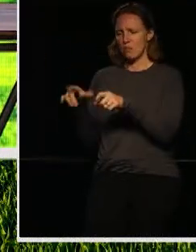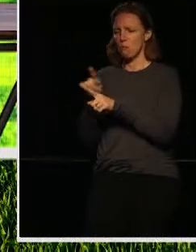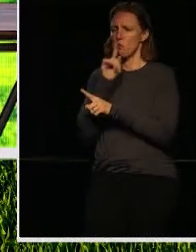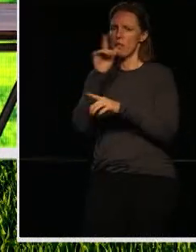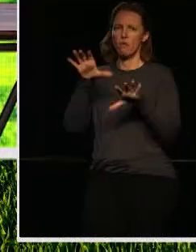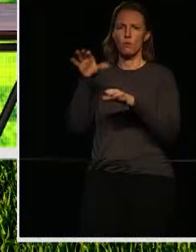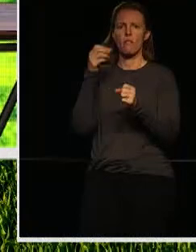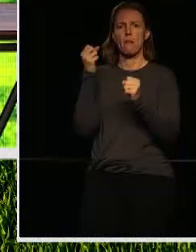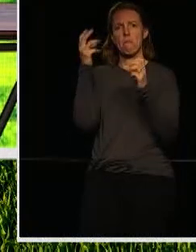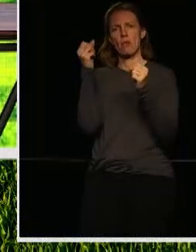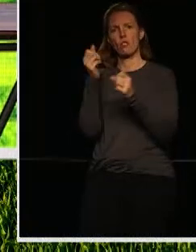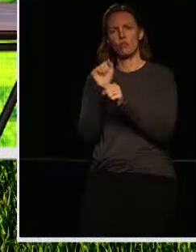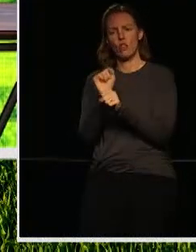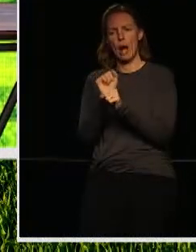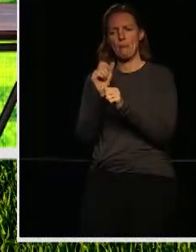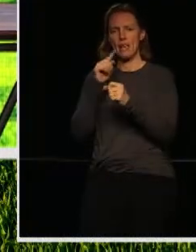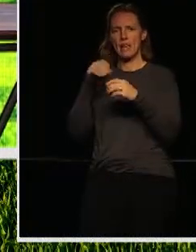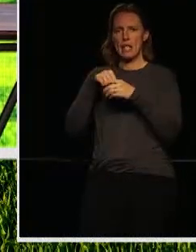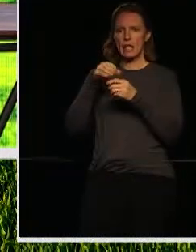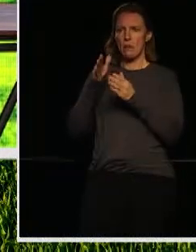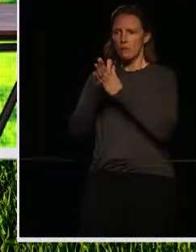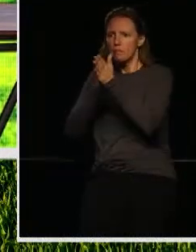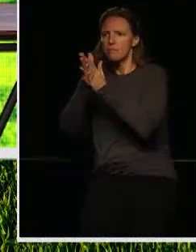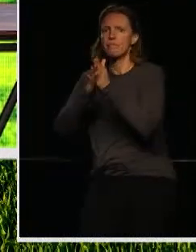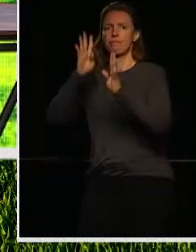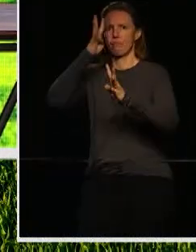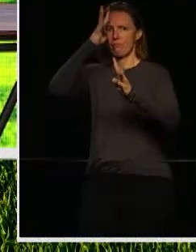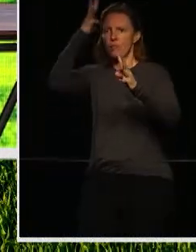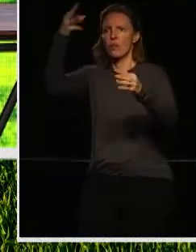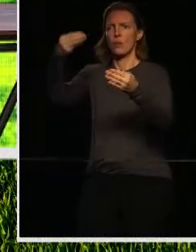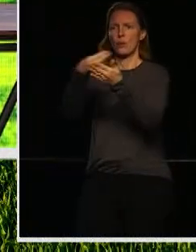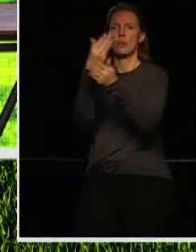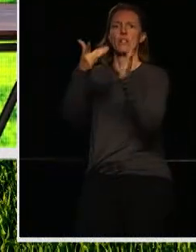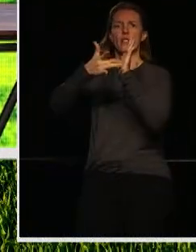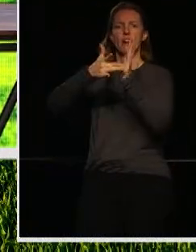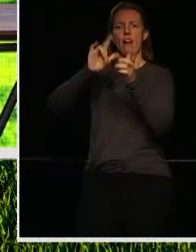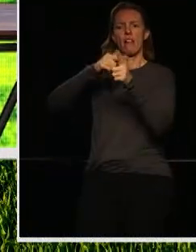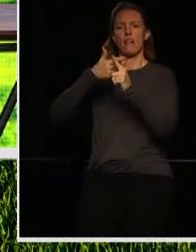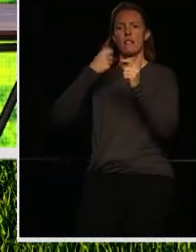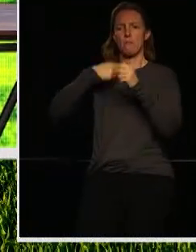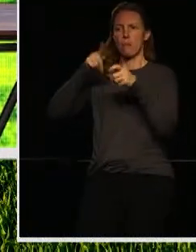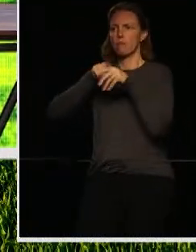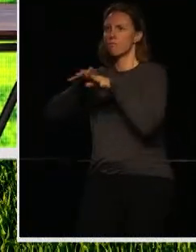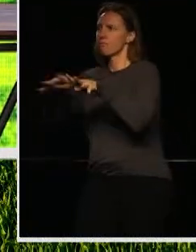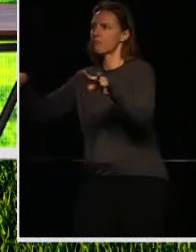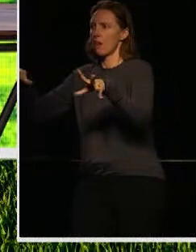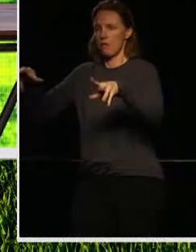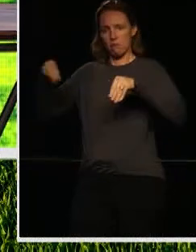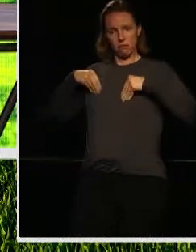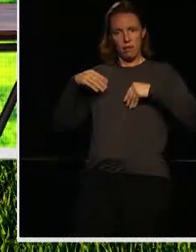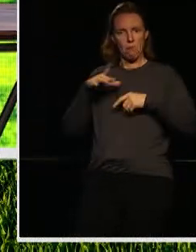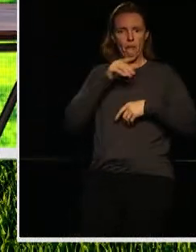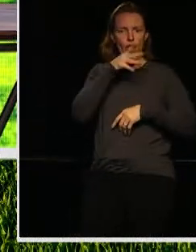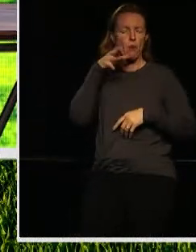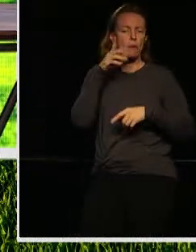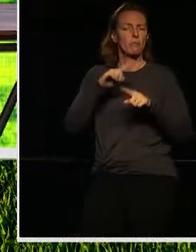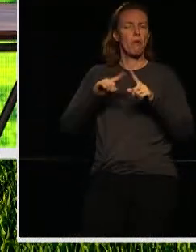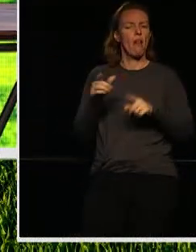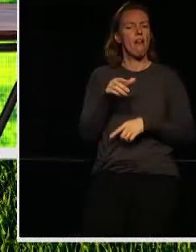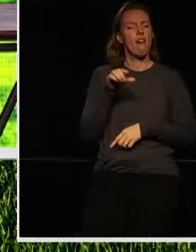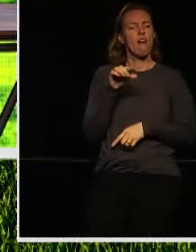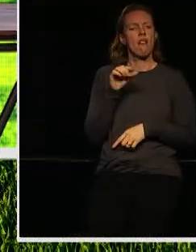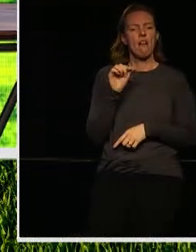in innovating and creating new technologies that can be then widely adopted by farmers. Agriculture is